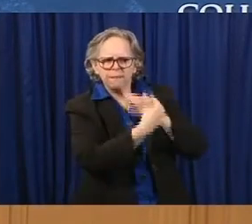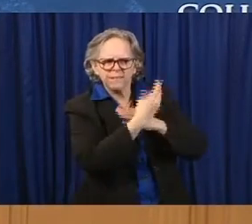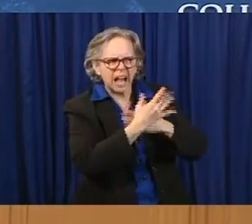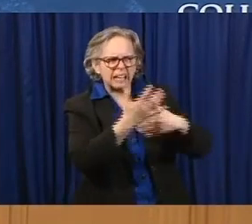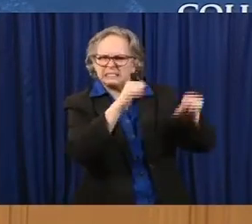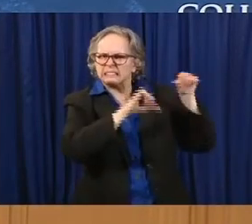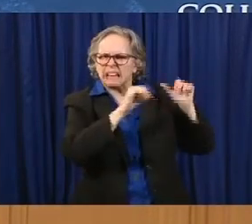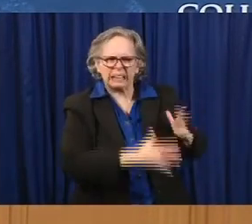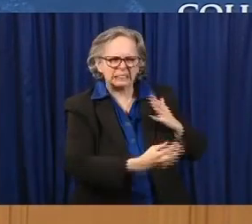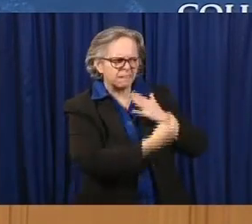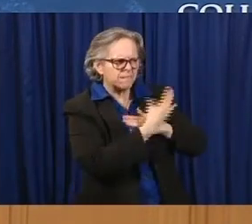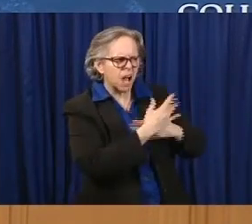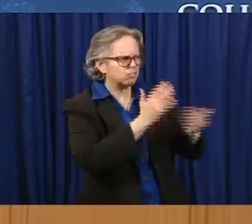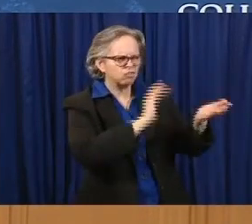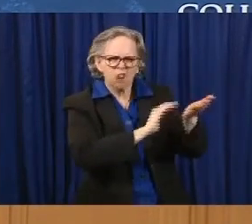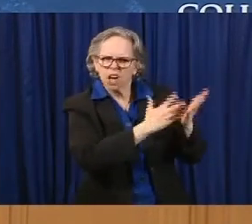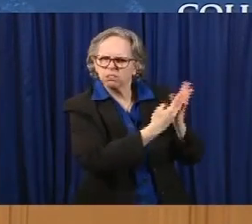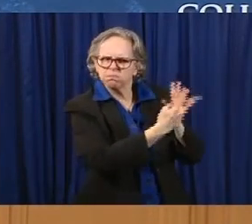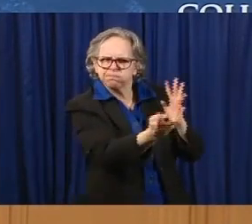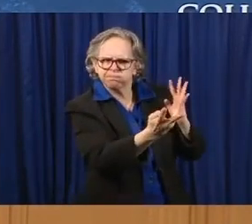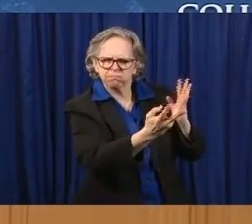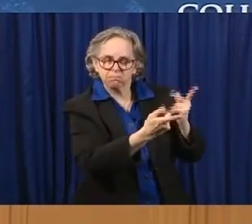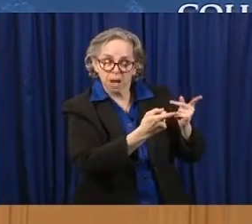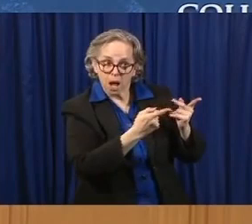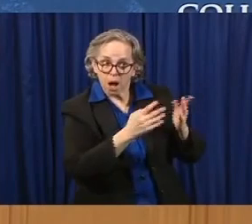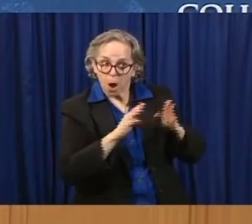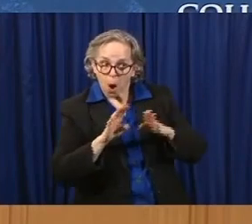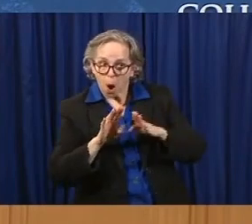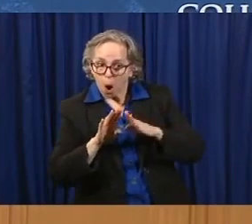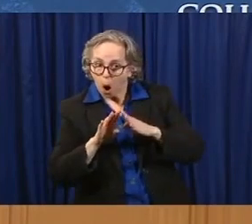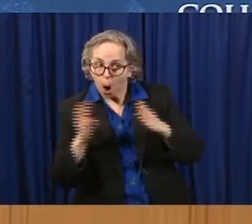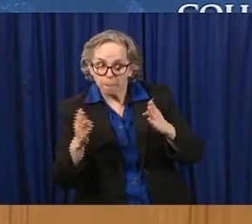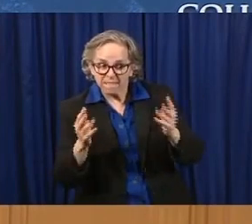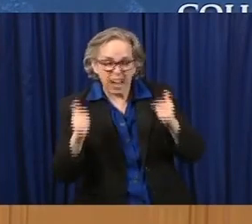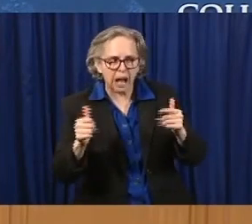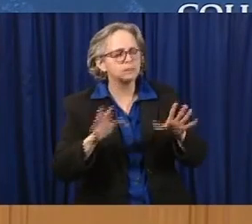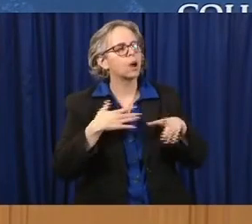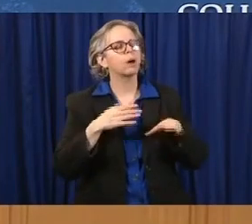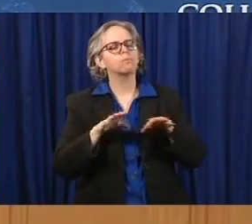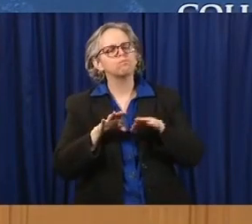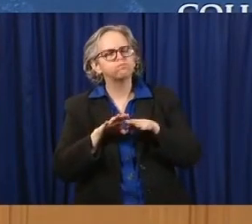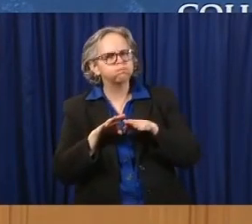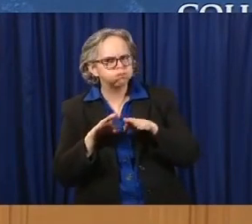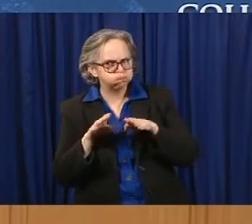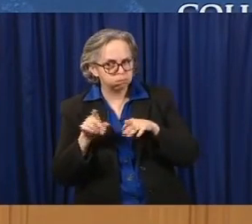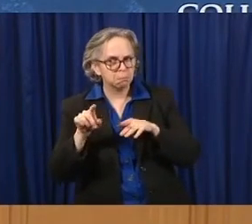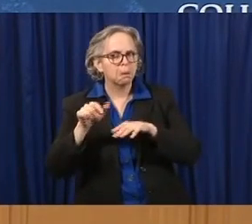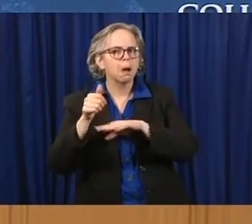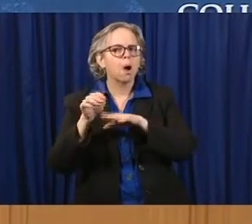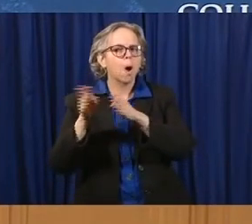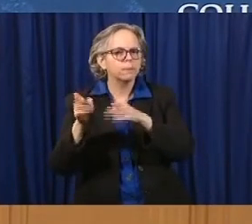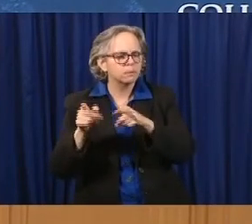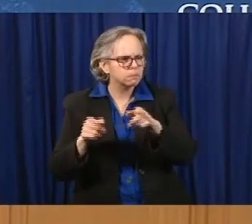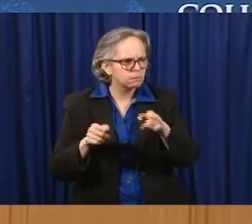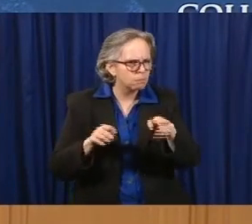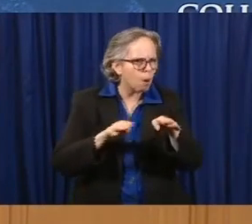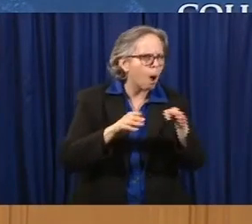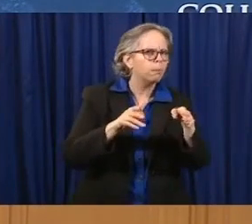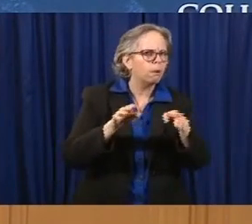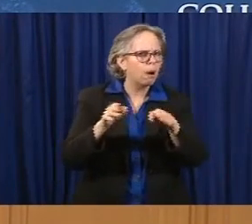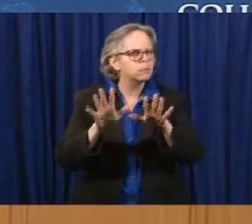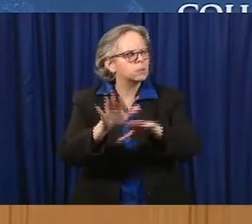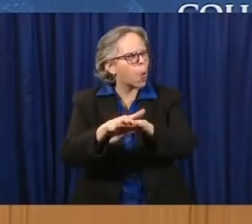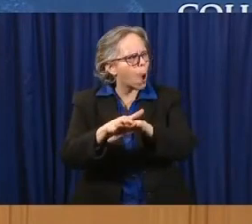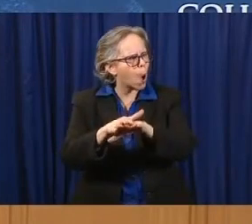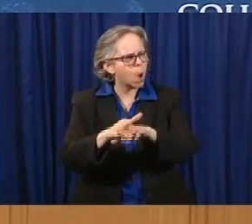open gradually and thoughtfully. One of our greatest restaurateurs and native sons, Cameron Mitchell,